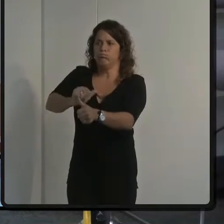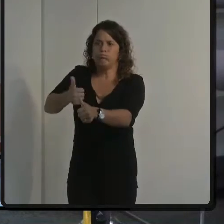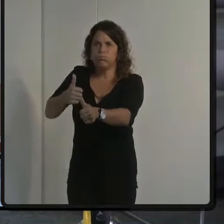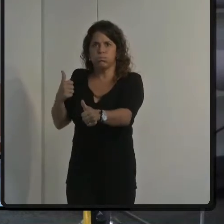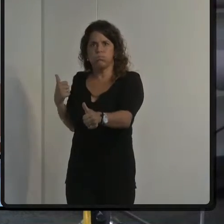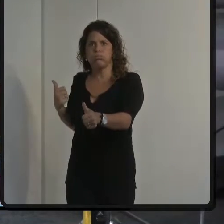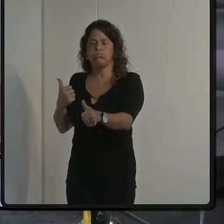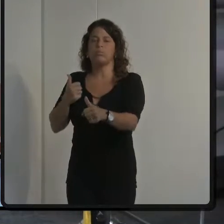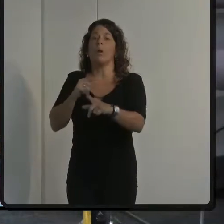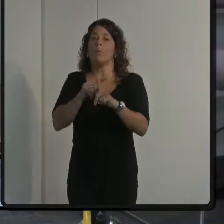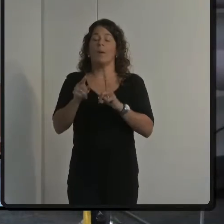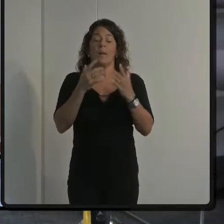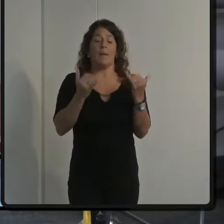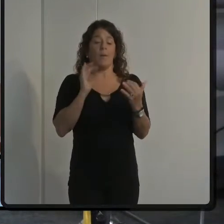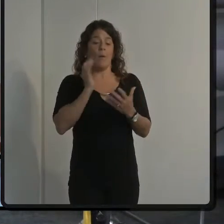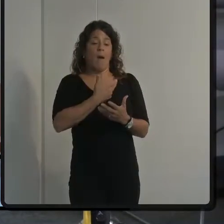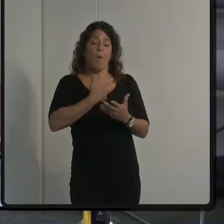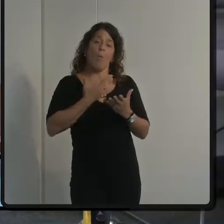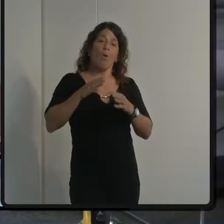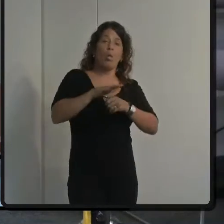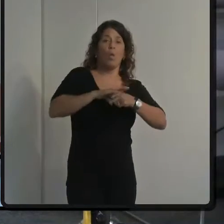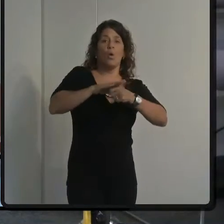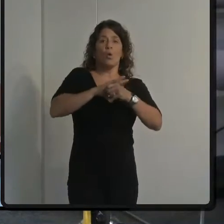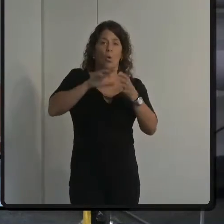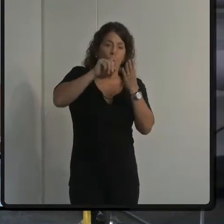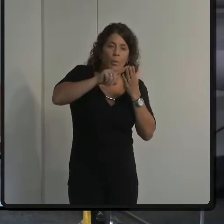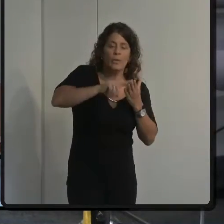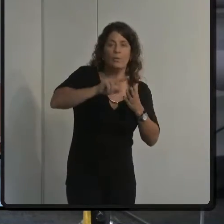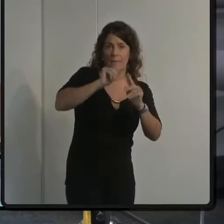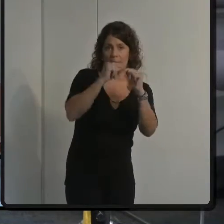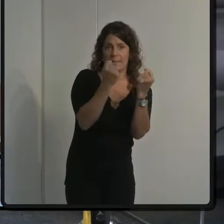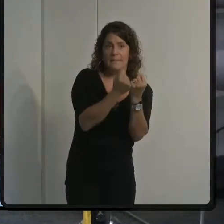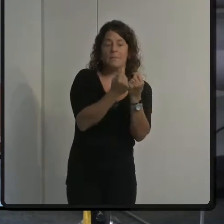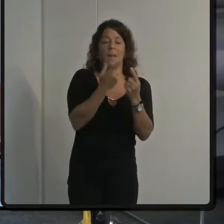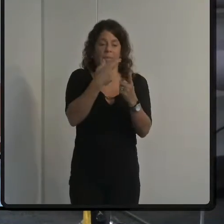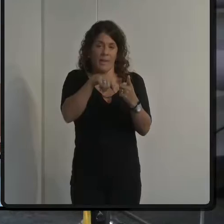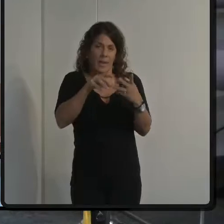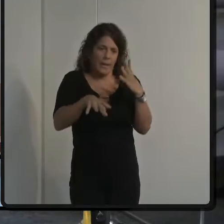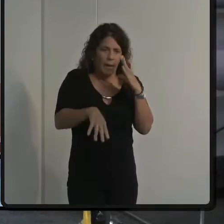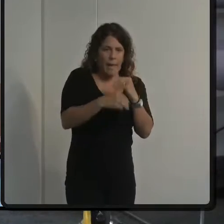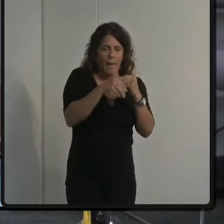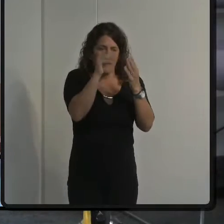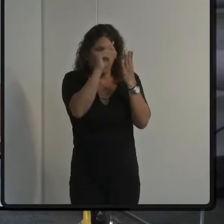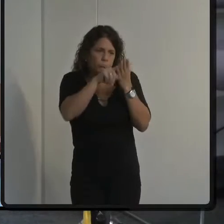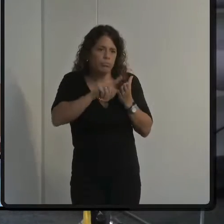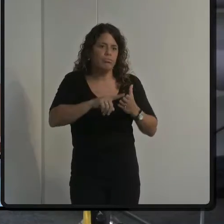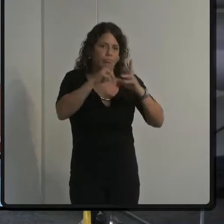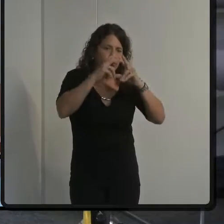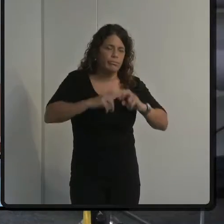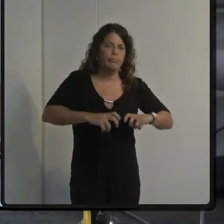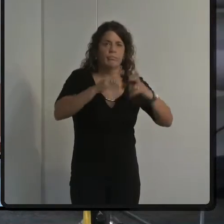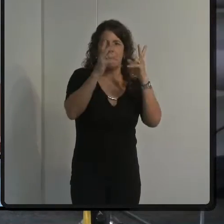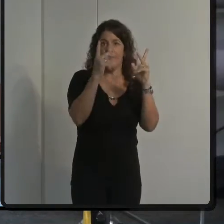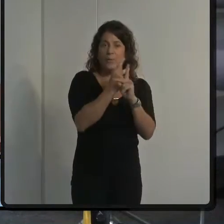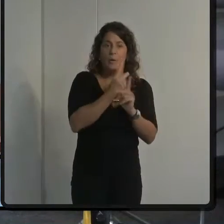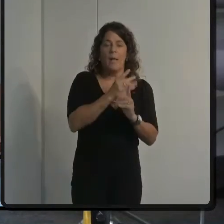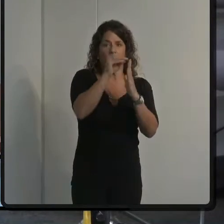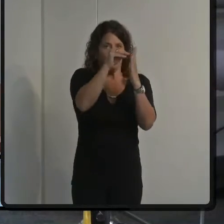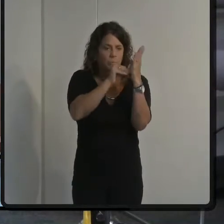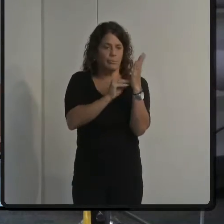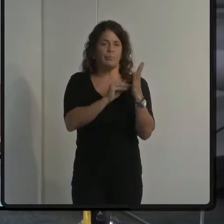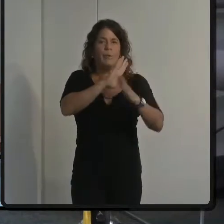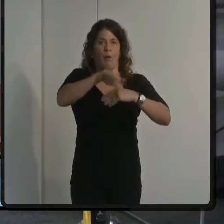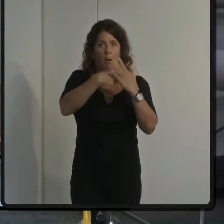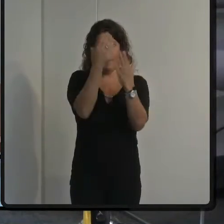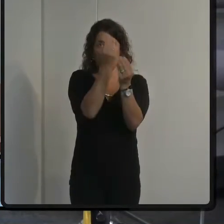local epidemiology team have been hard at work to reconcile the backlogged cases. We have been in contact with